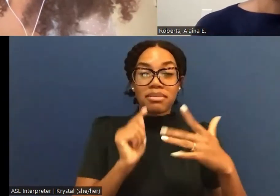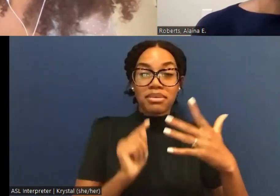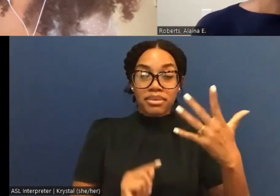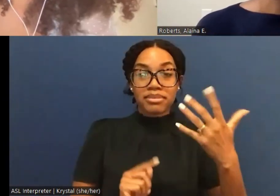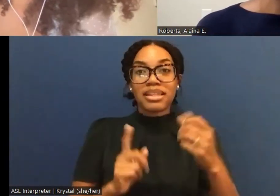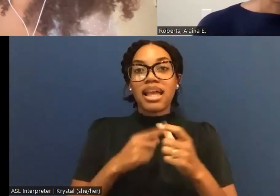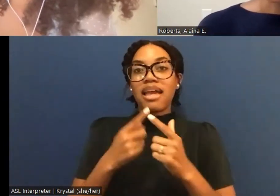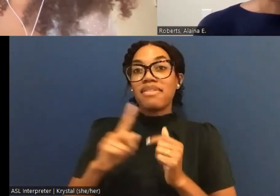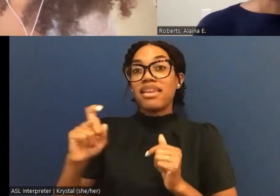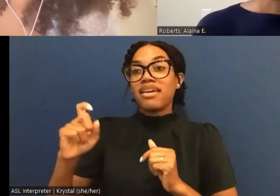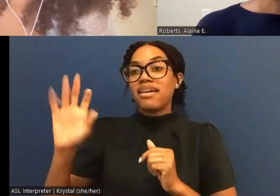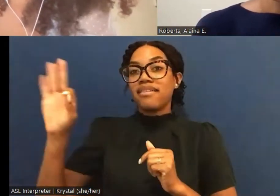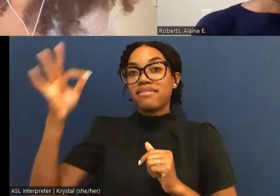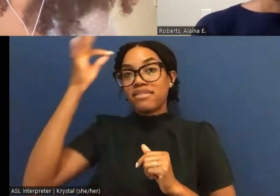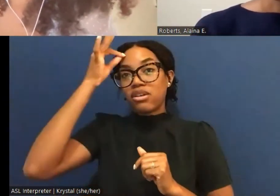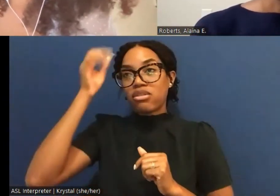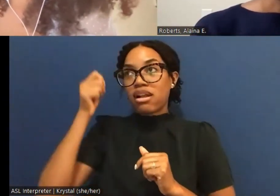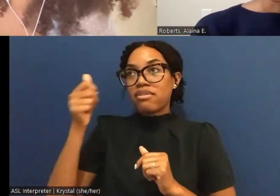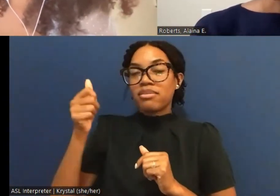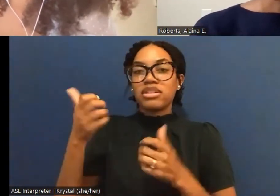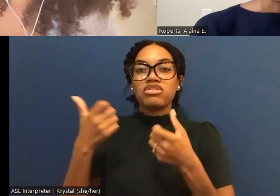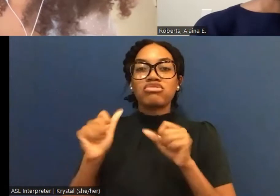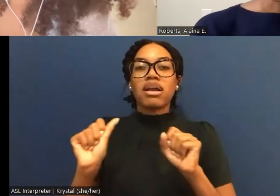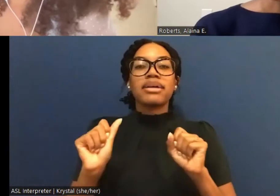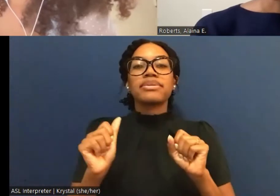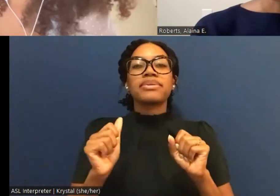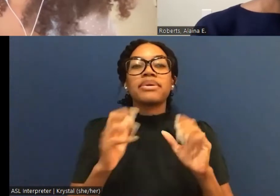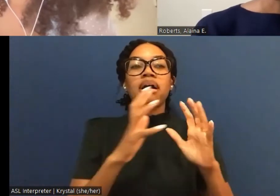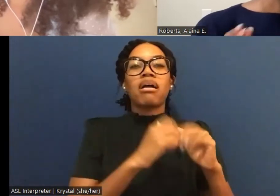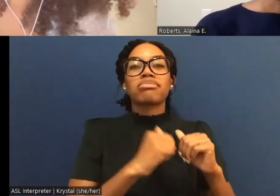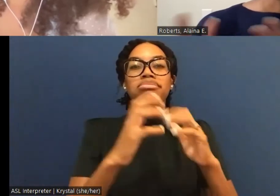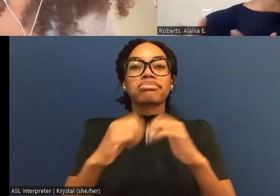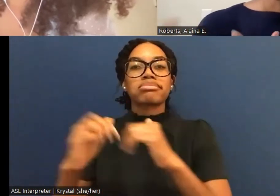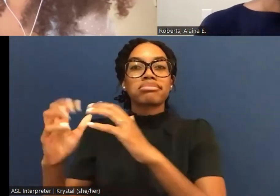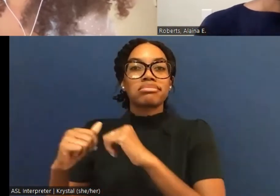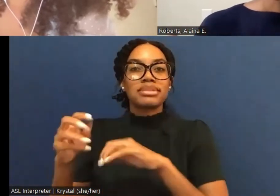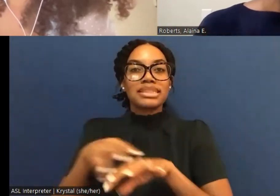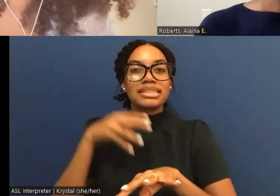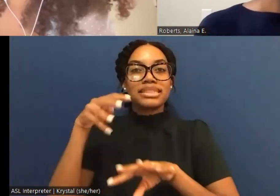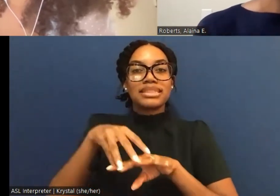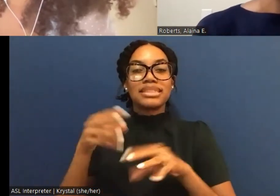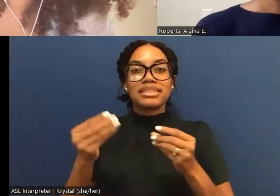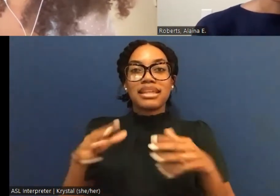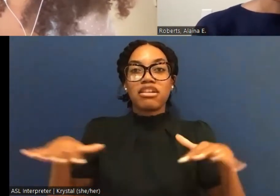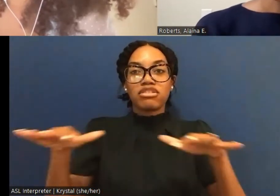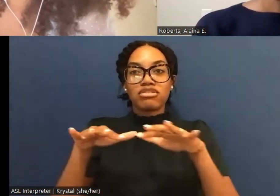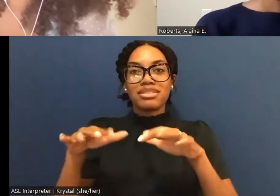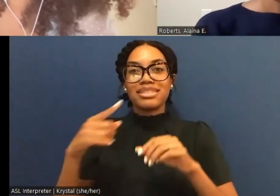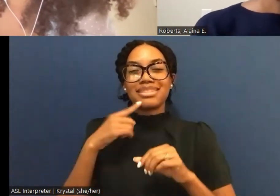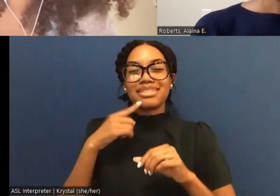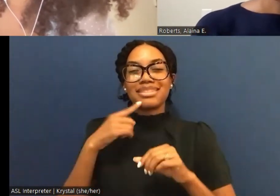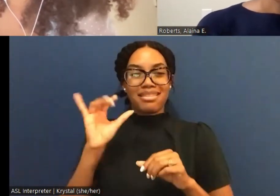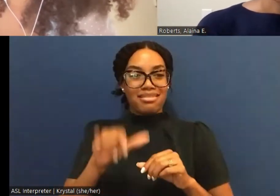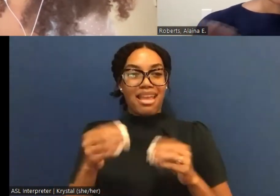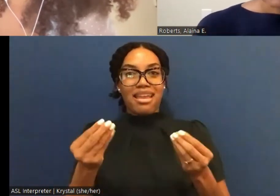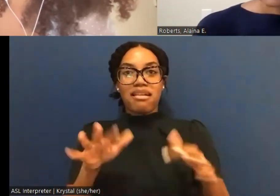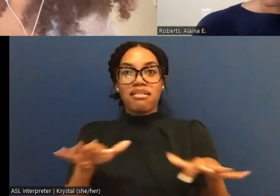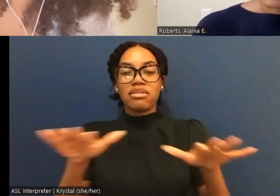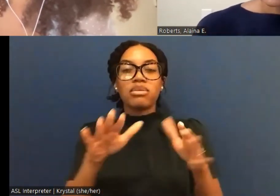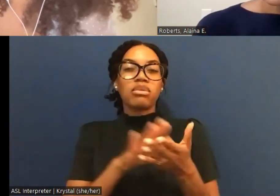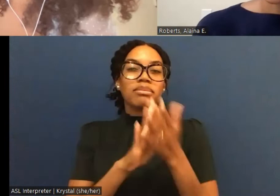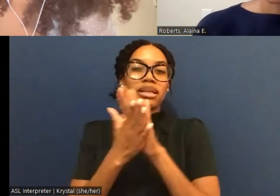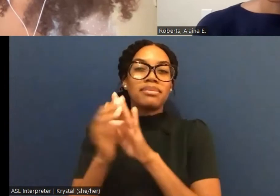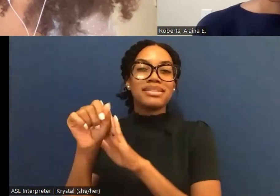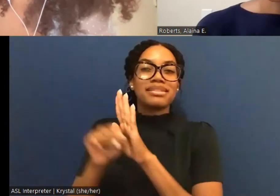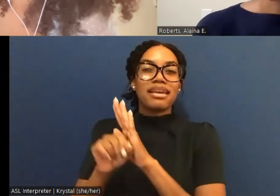completely dismantle tribal nations and then really declare that Indian territory is going to become the new state of Oklahoma. And the state of Oklahoma, as